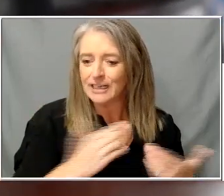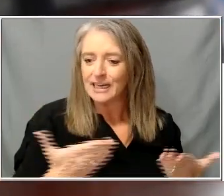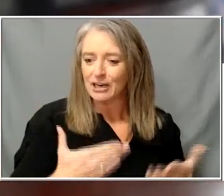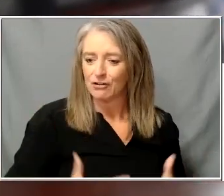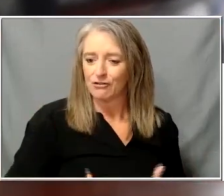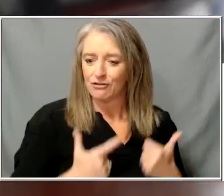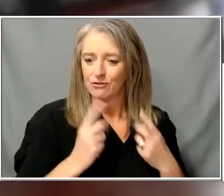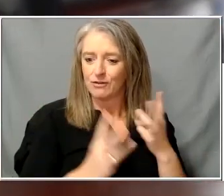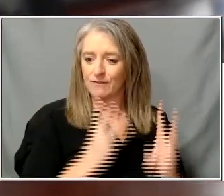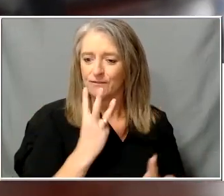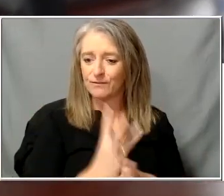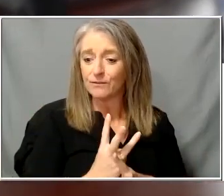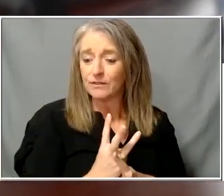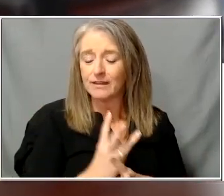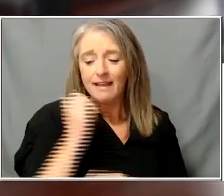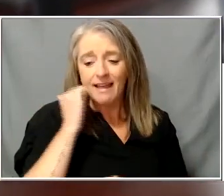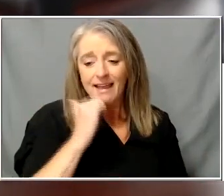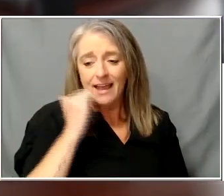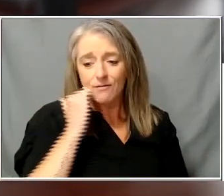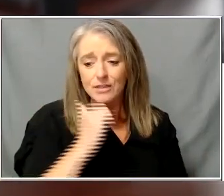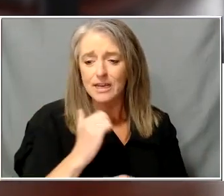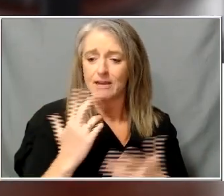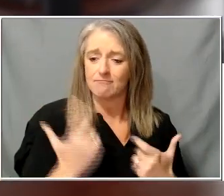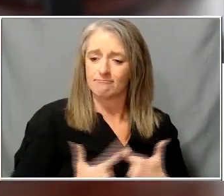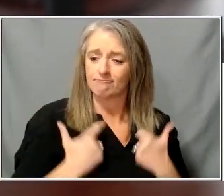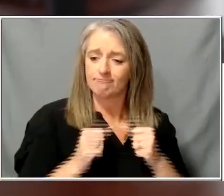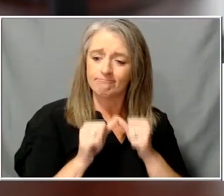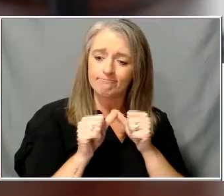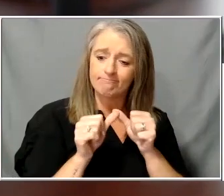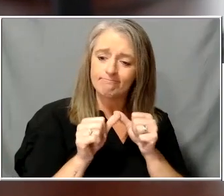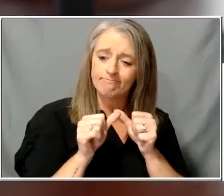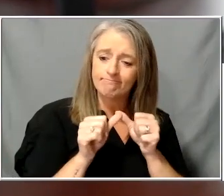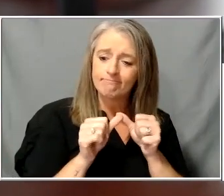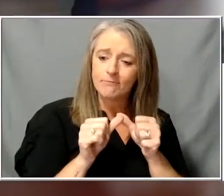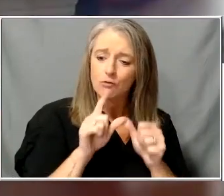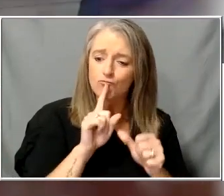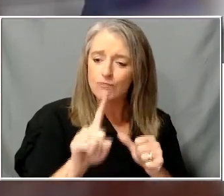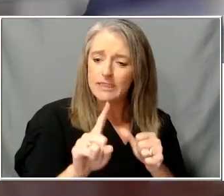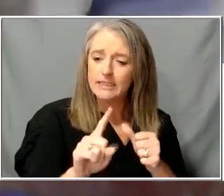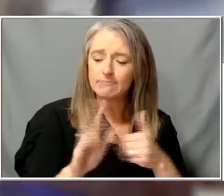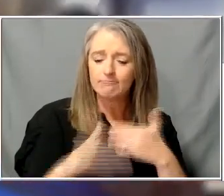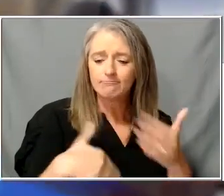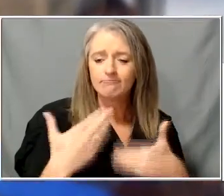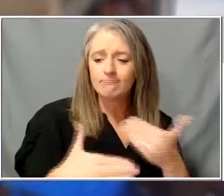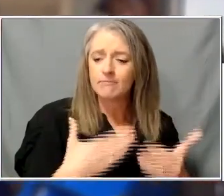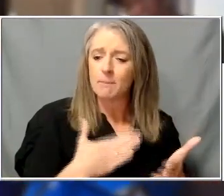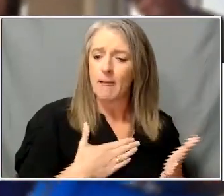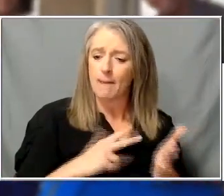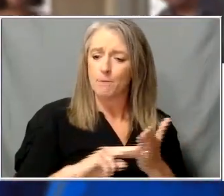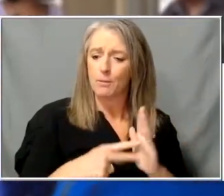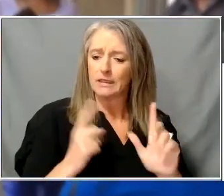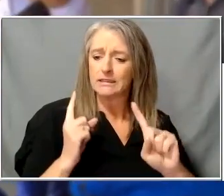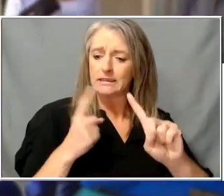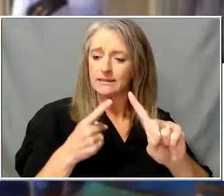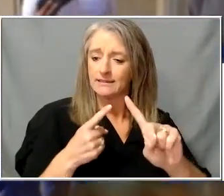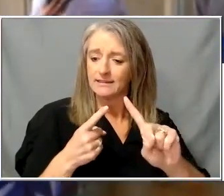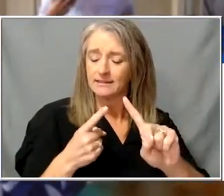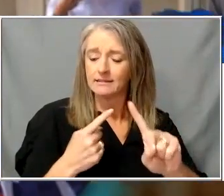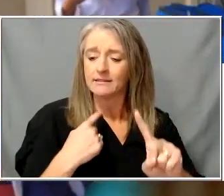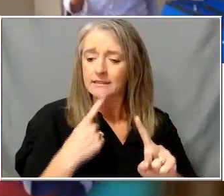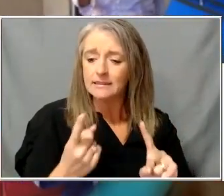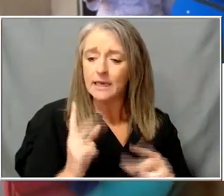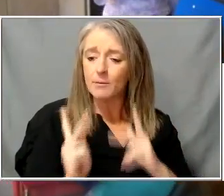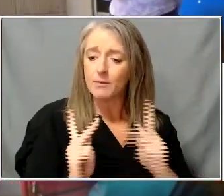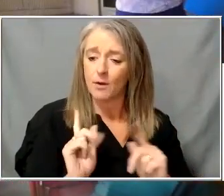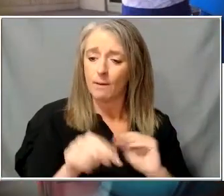want to have every day that I'm supposed to have and really deliver on that purpose. And that's why I tell people about my breast cancer.